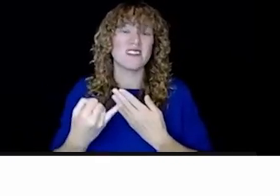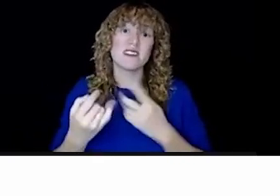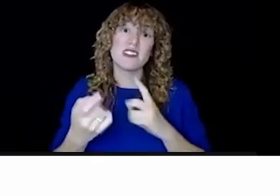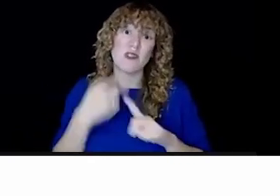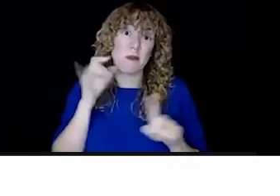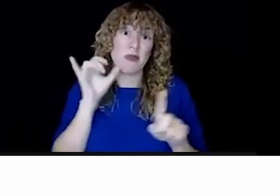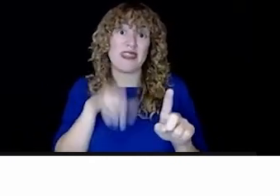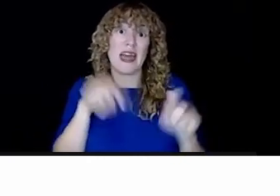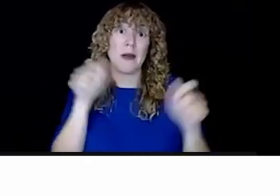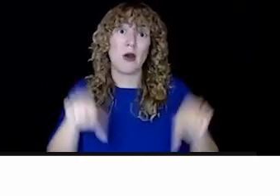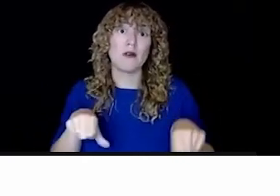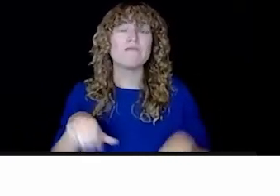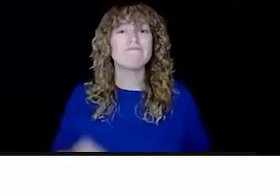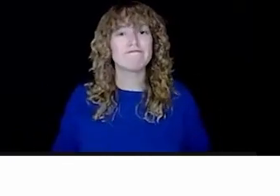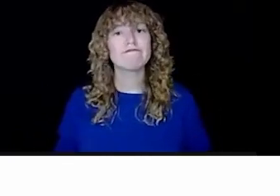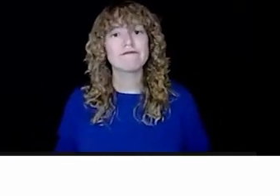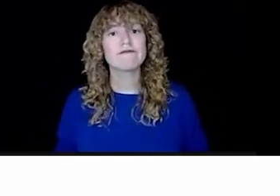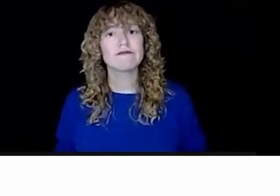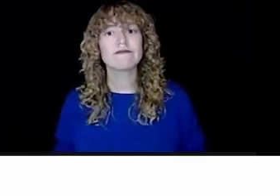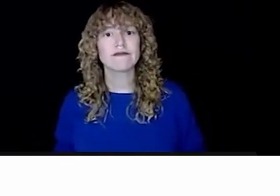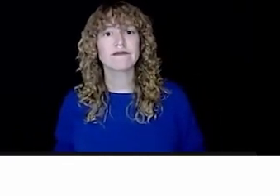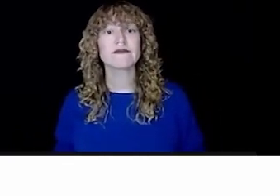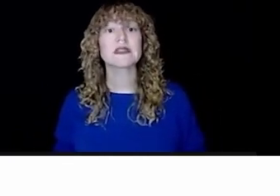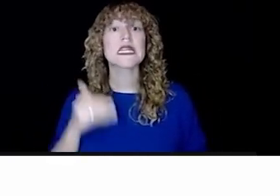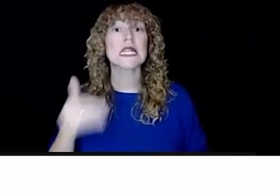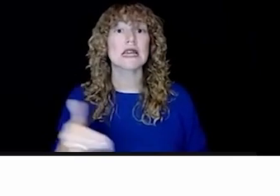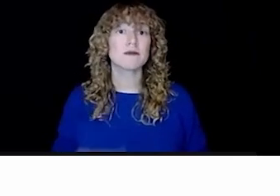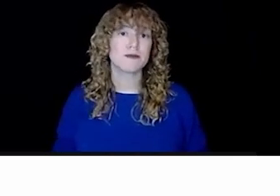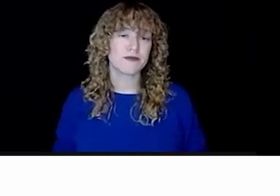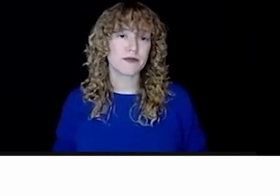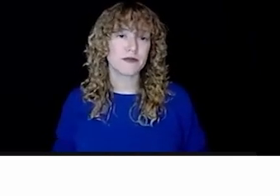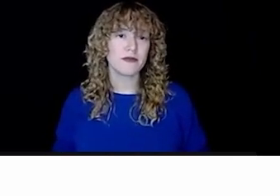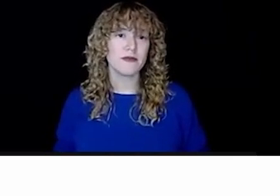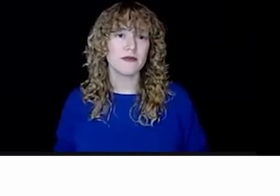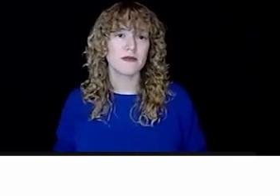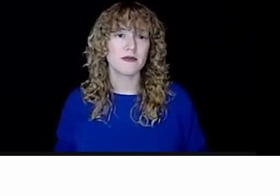this. So if you go to the next slide, please.